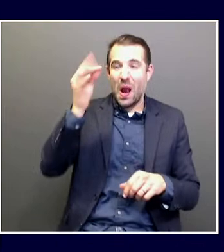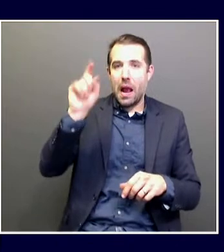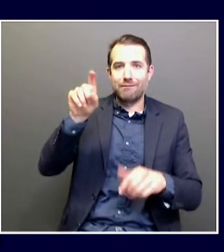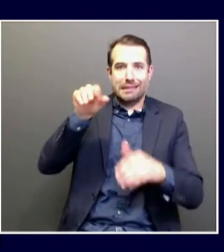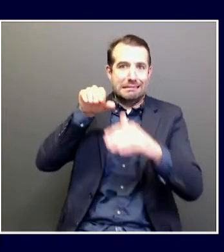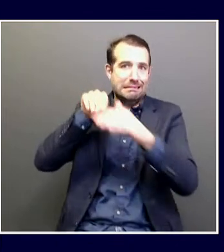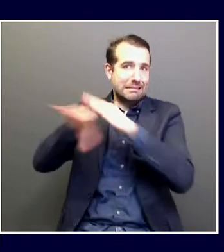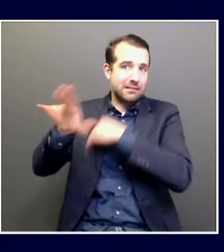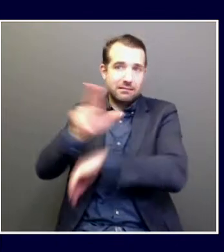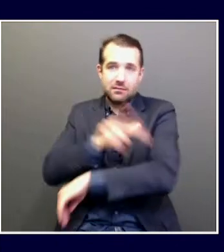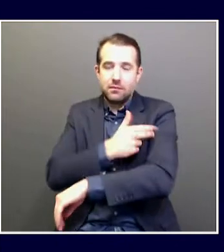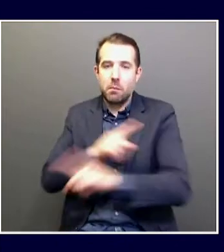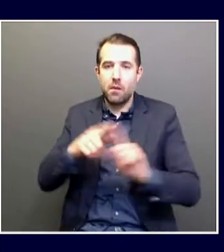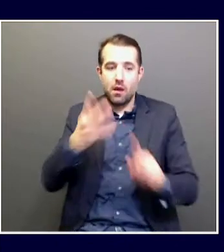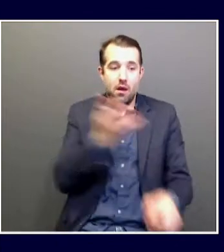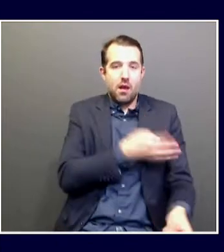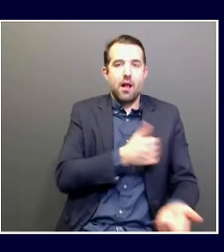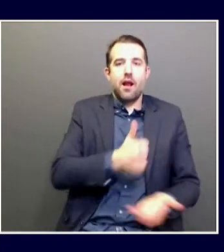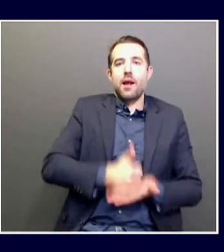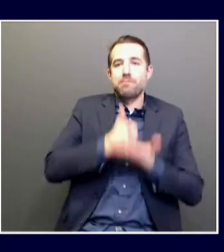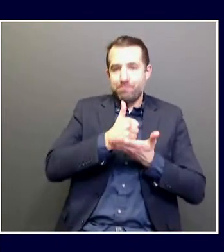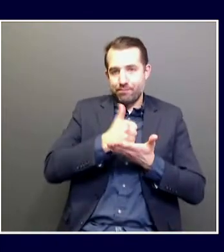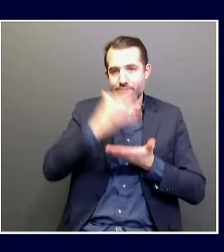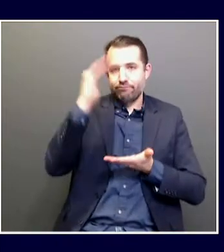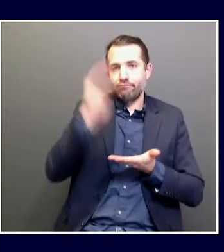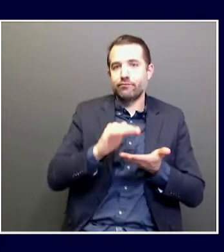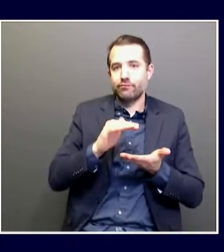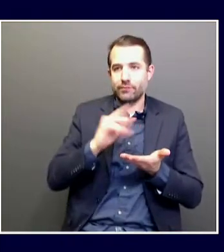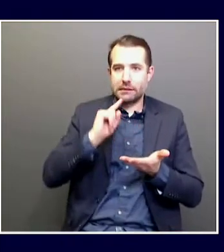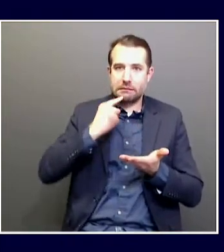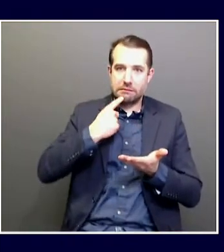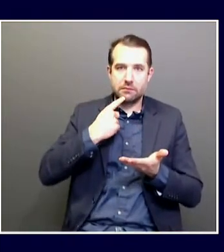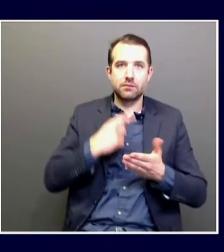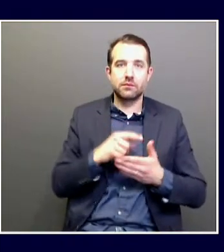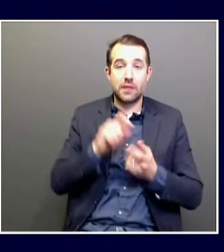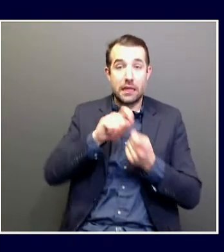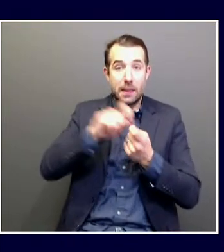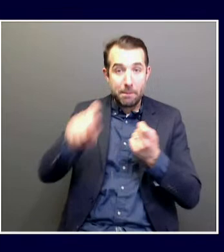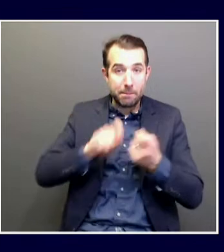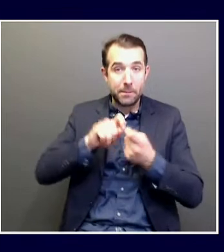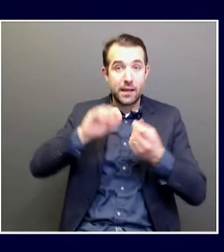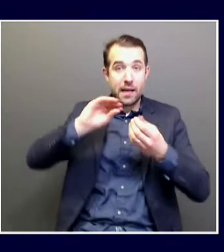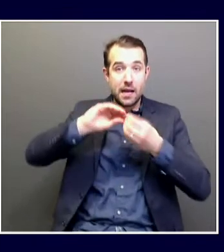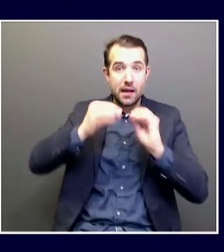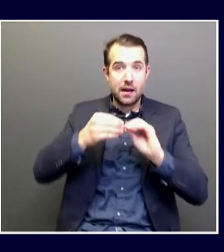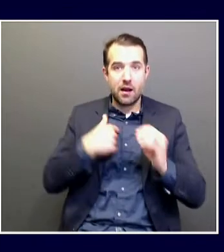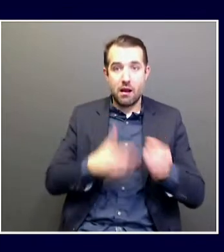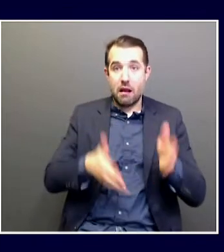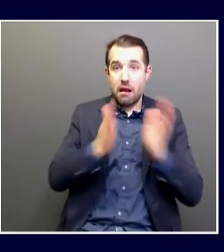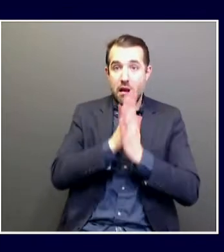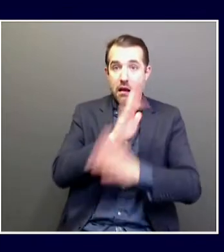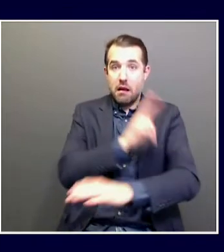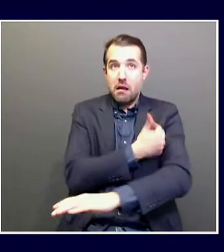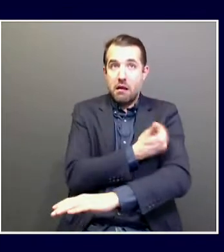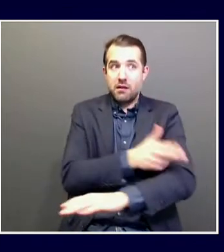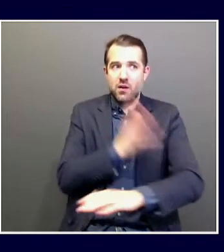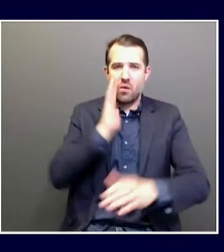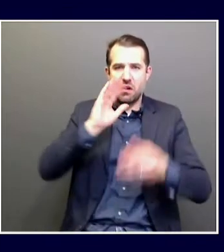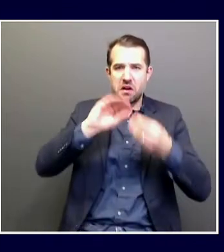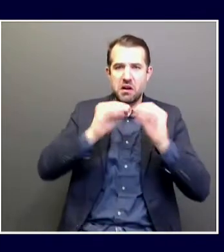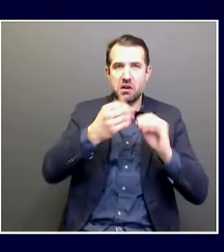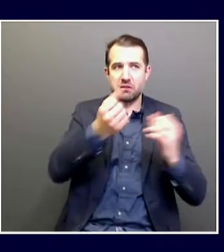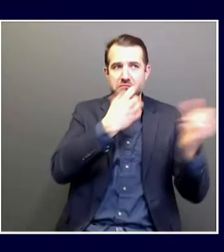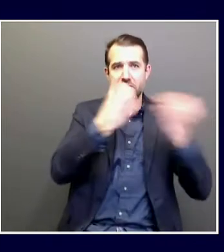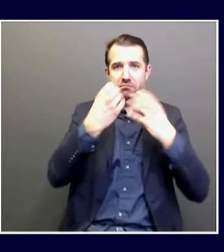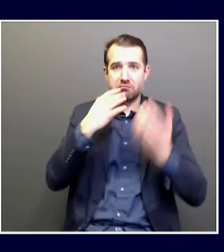been reported by hospitals and providers in terms of what they've used. The piece, Megan, that is of note is